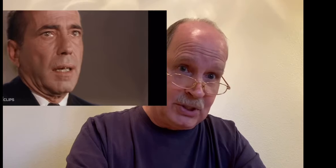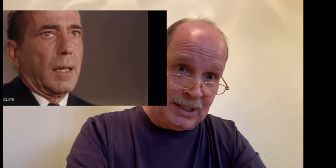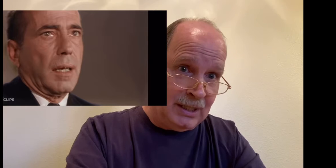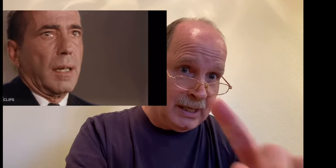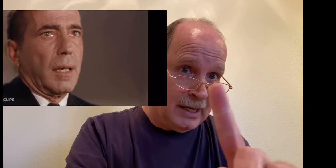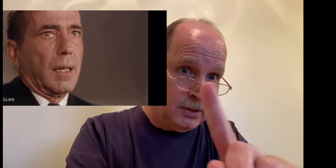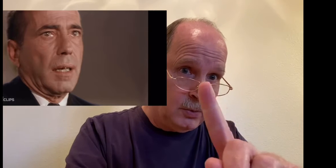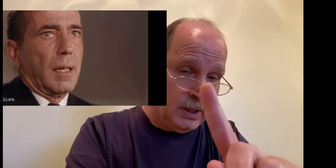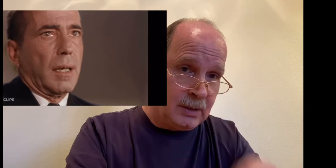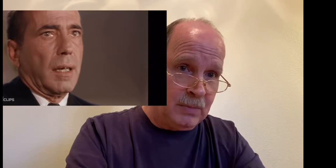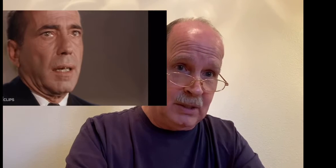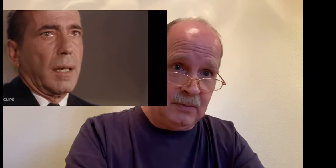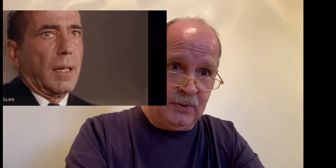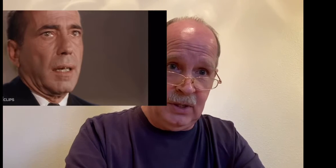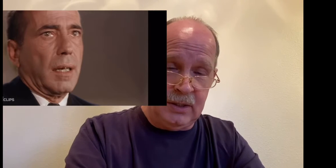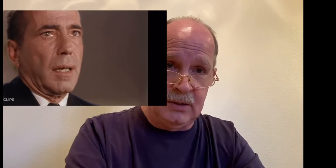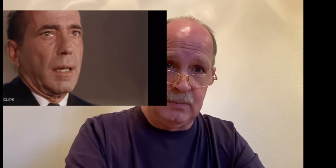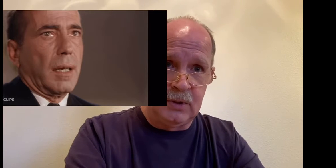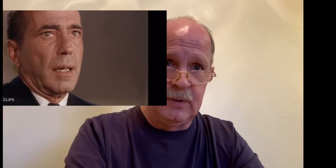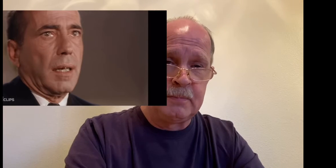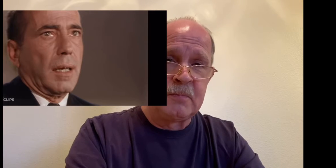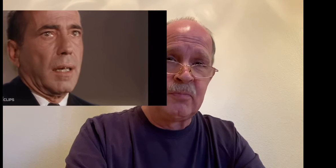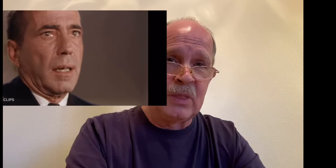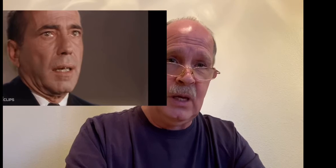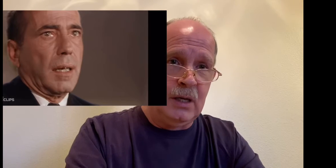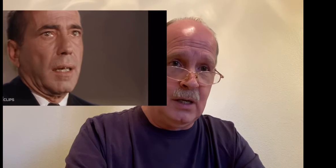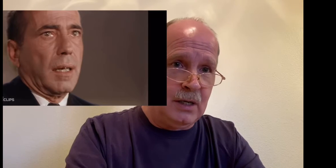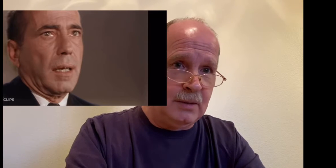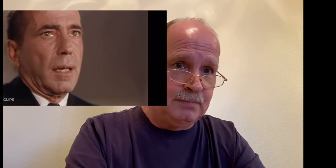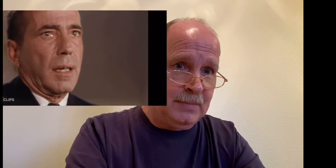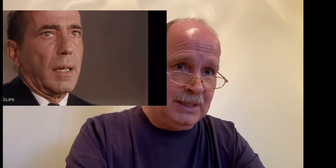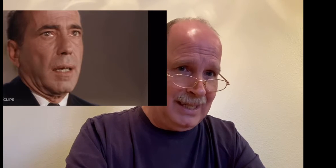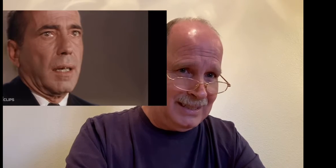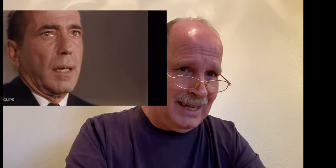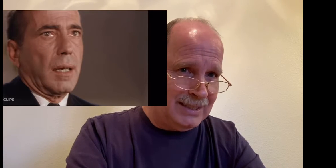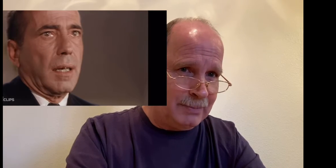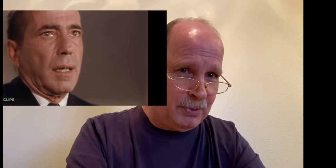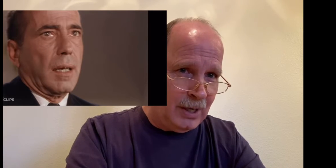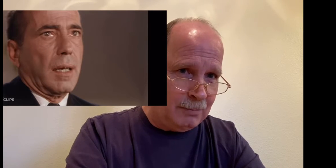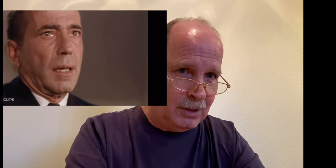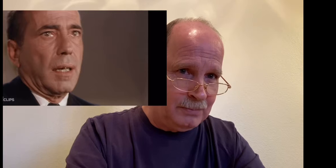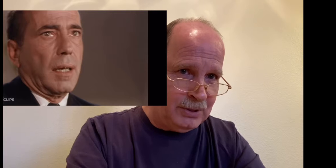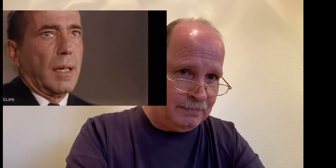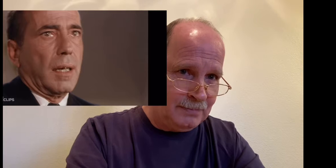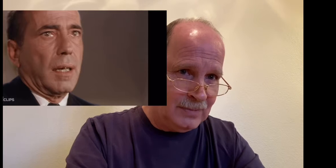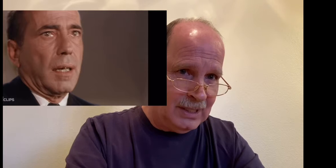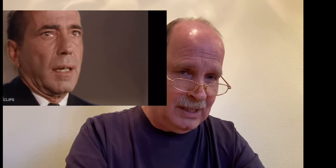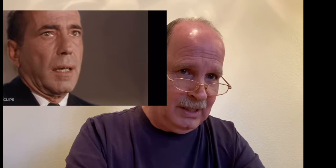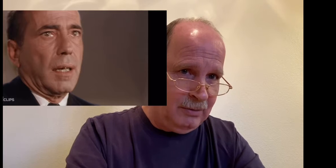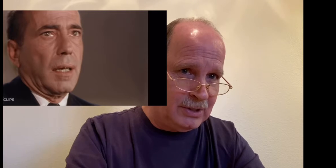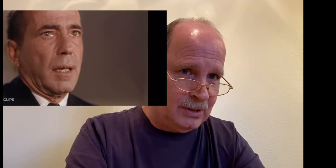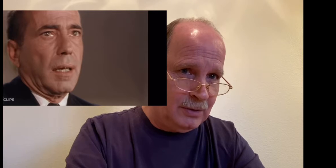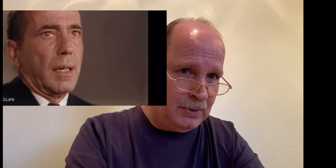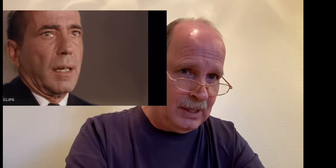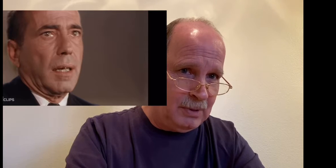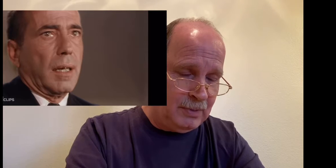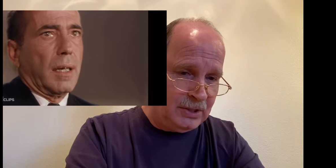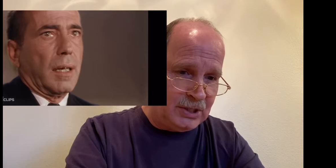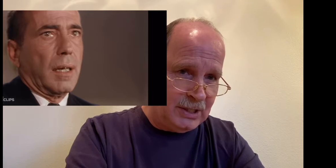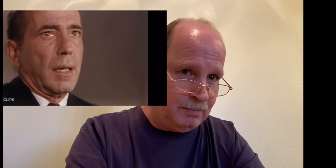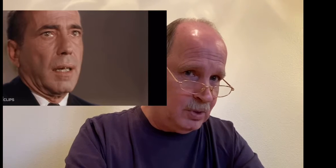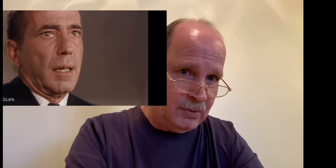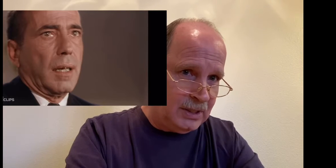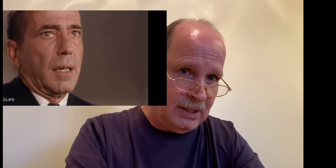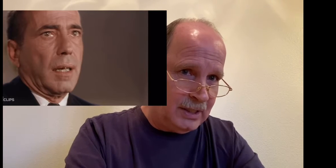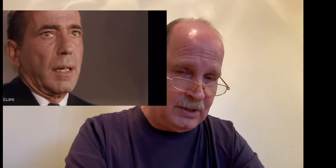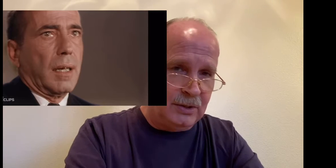ever seen it, I do recommend it. Very good movie. And he's got some problems. And there was a little problem on